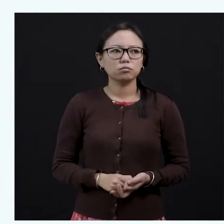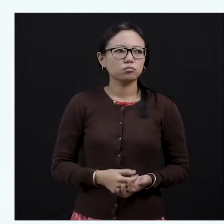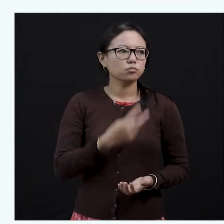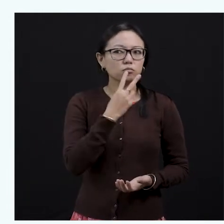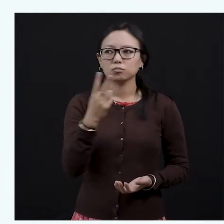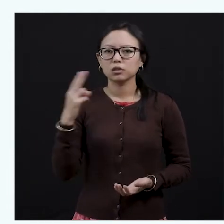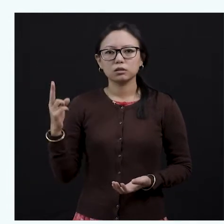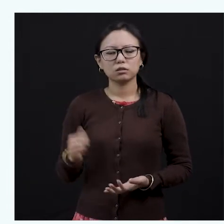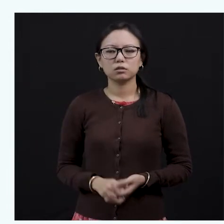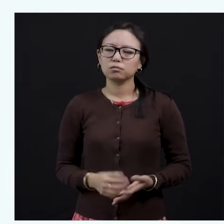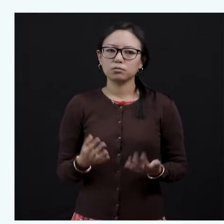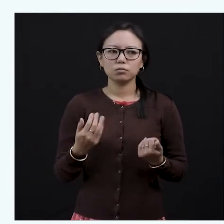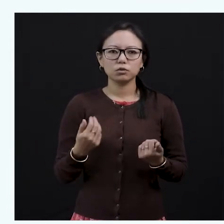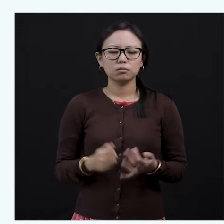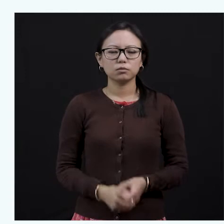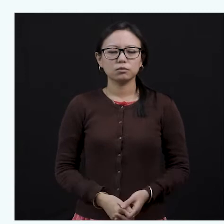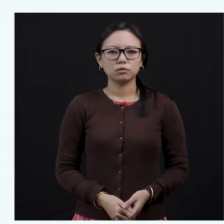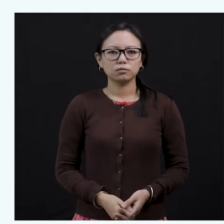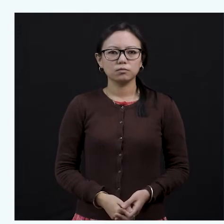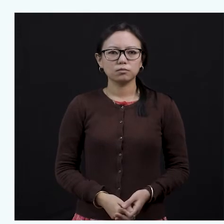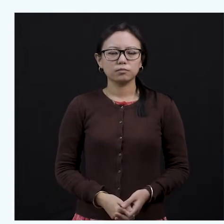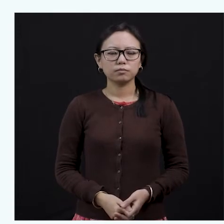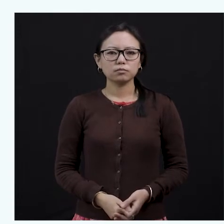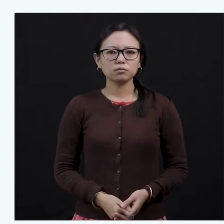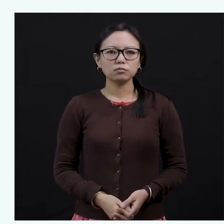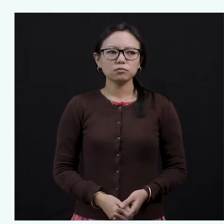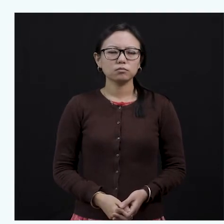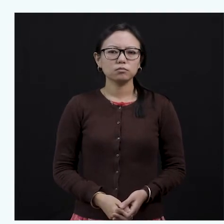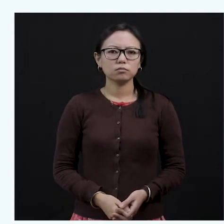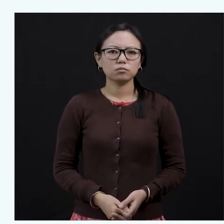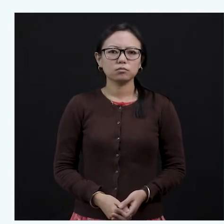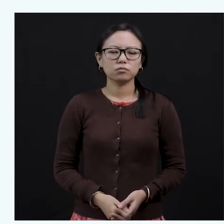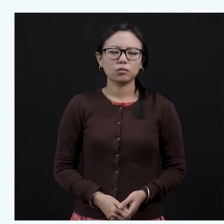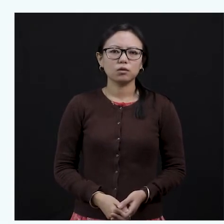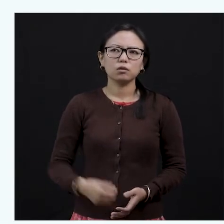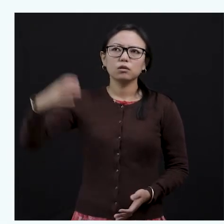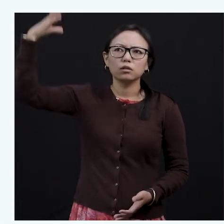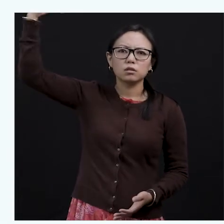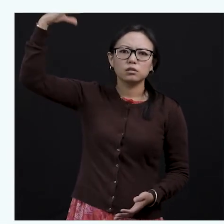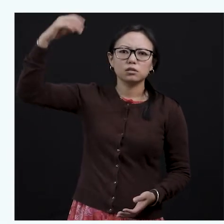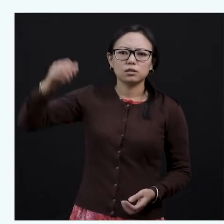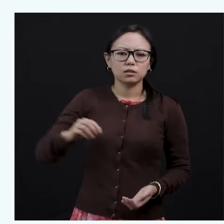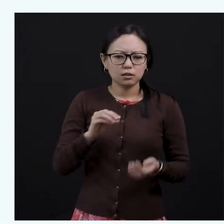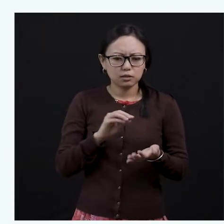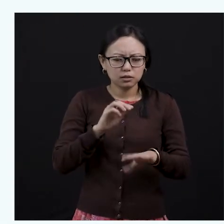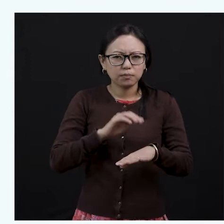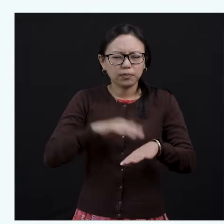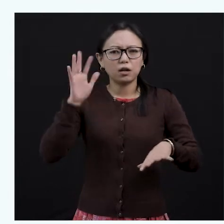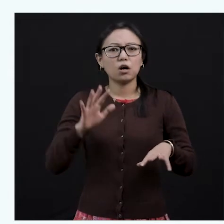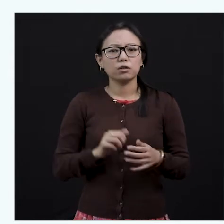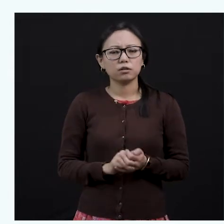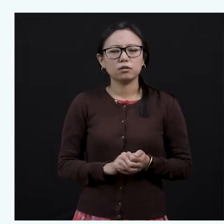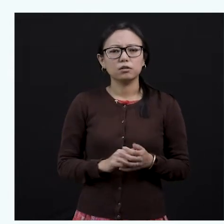right. Now this sun, it's a very hot ball of fire. All right. And then all